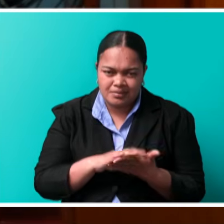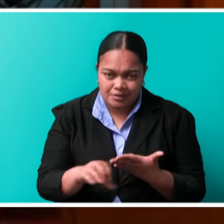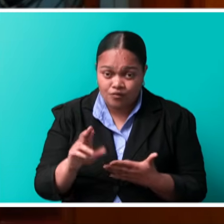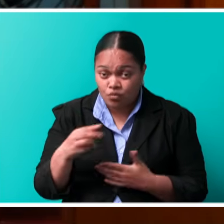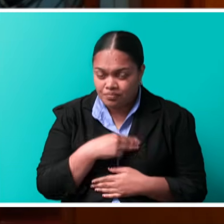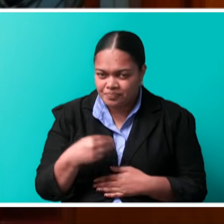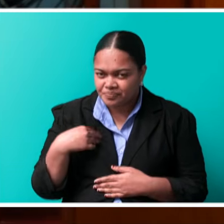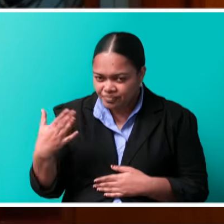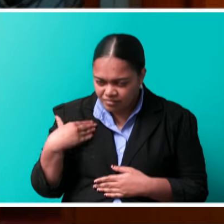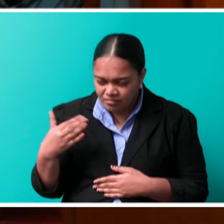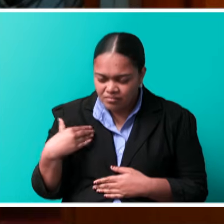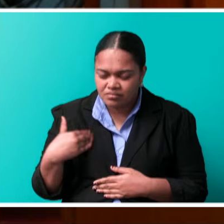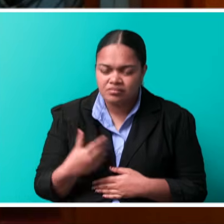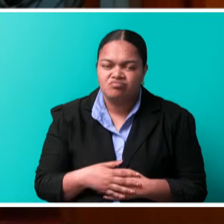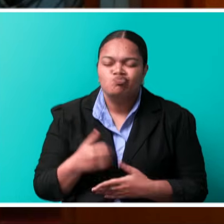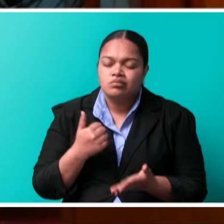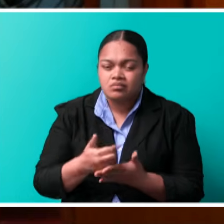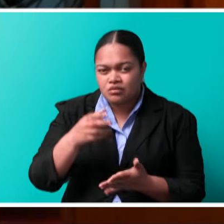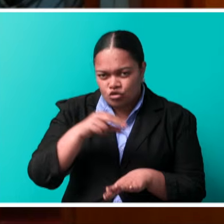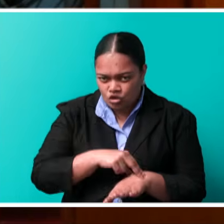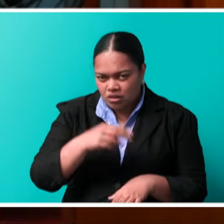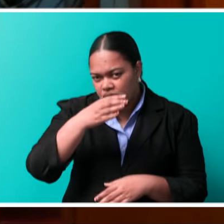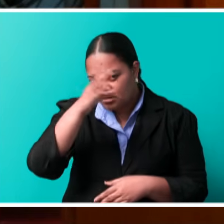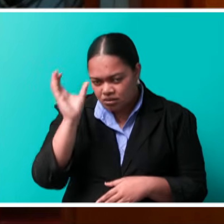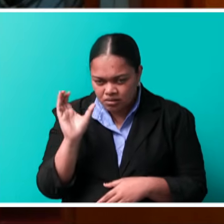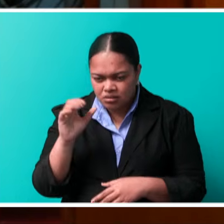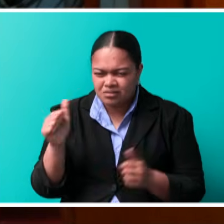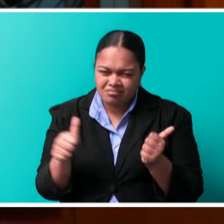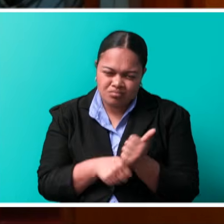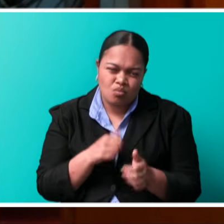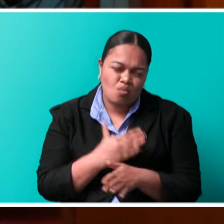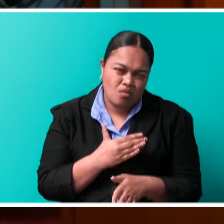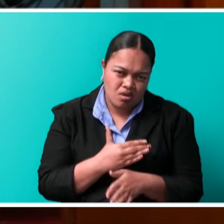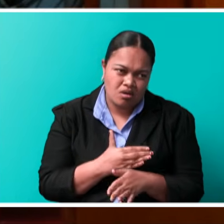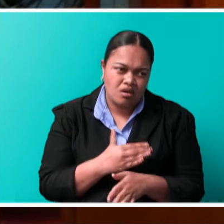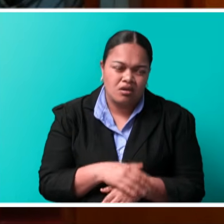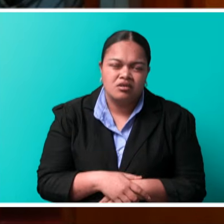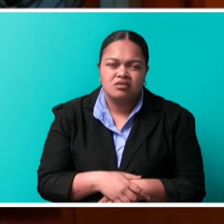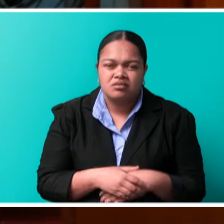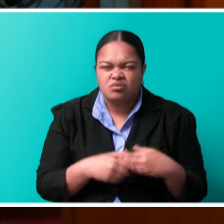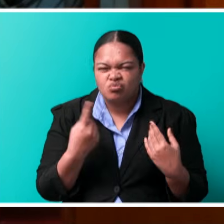Services, supporting doctors, nurses, allied workers, medicine supplies,